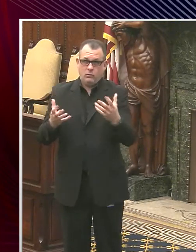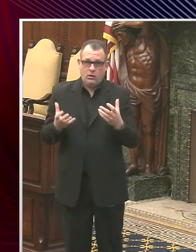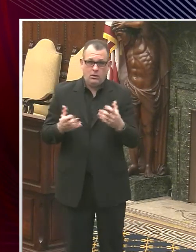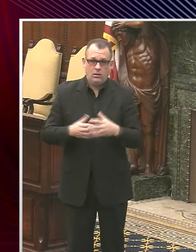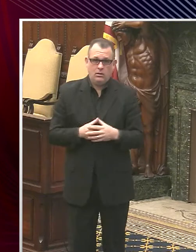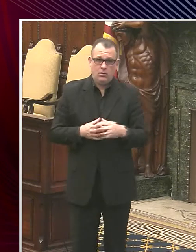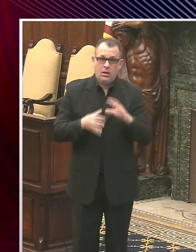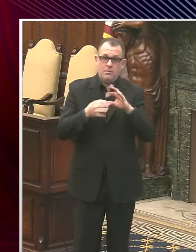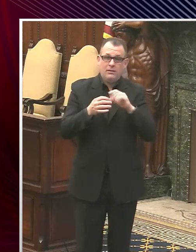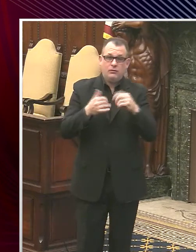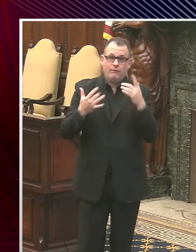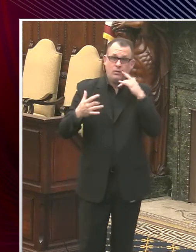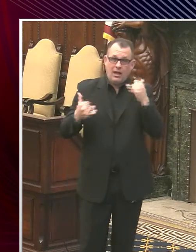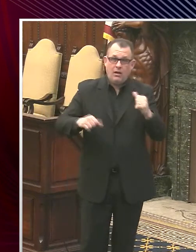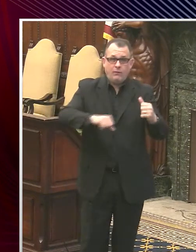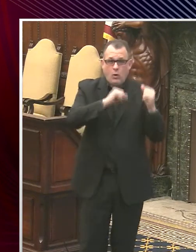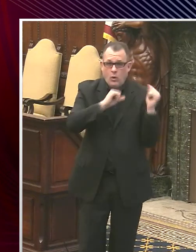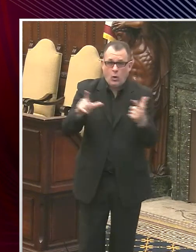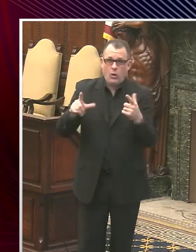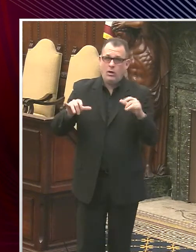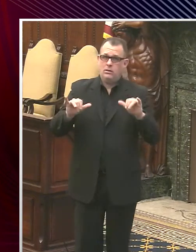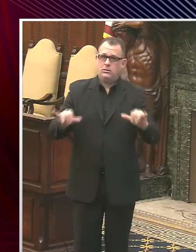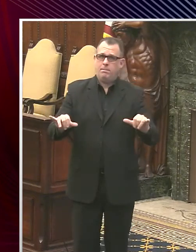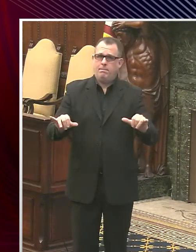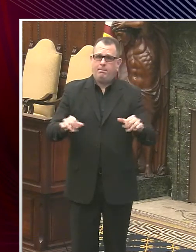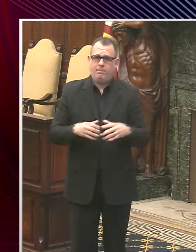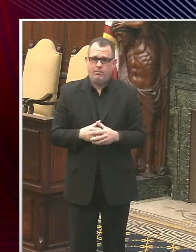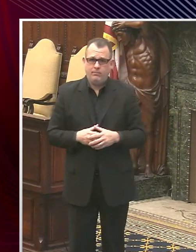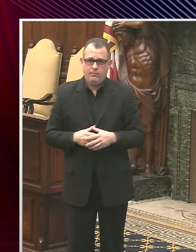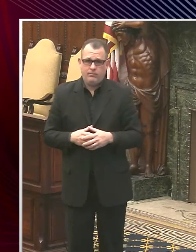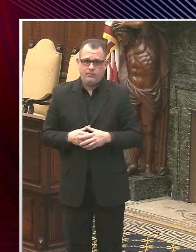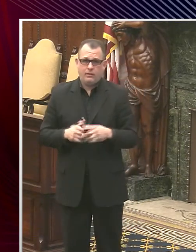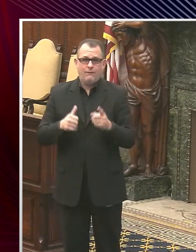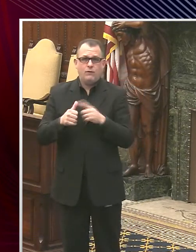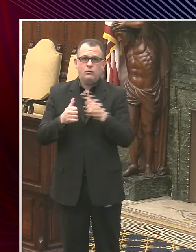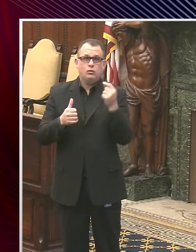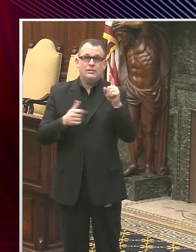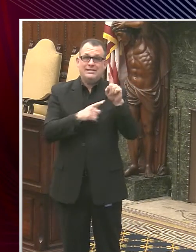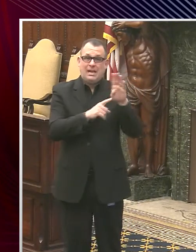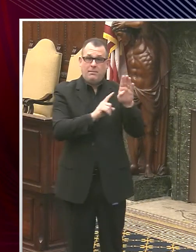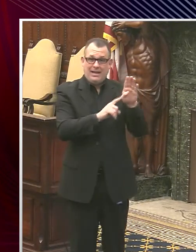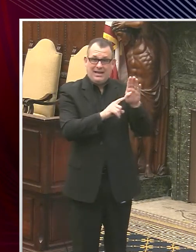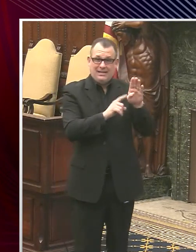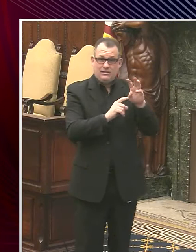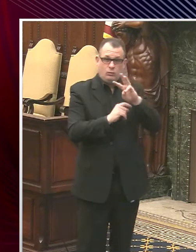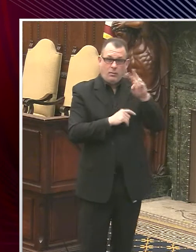right now for everyone is still the same. The first thing to do is to go to our database,